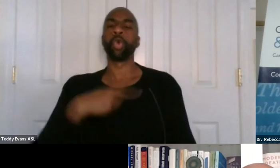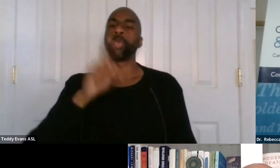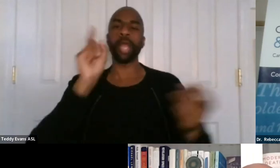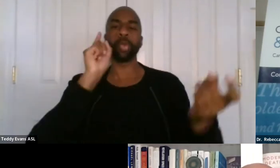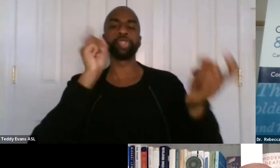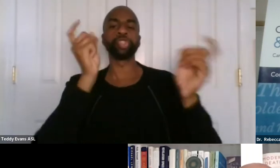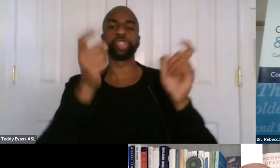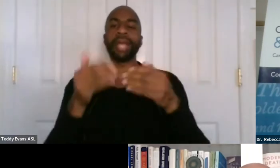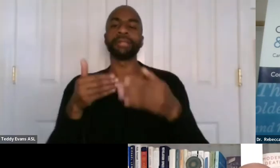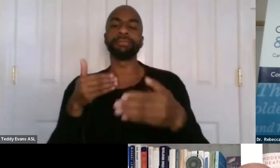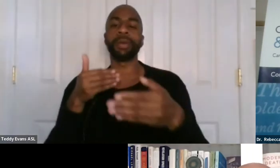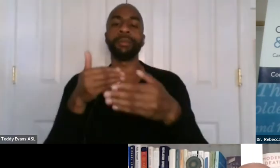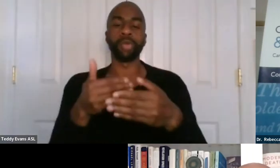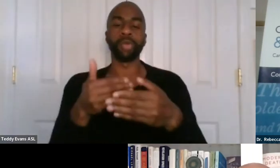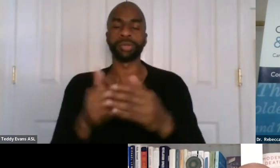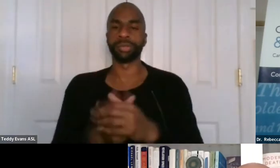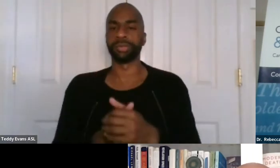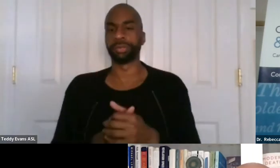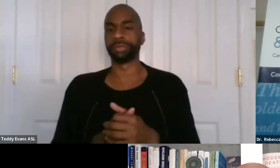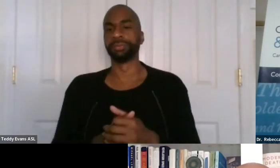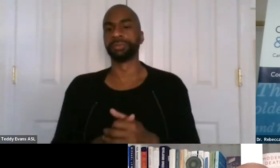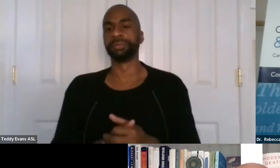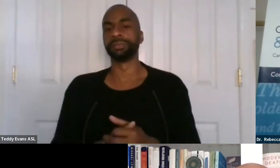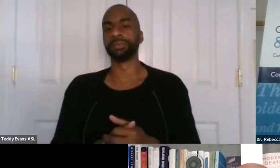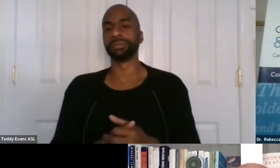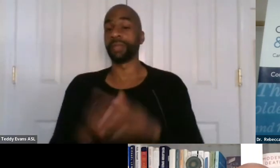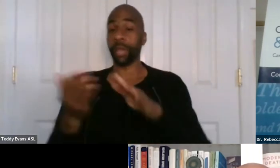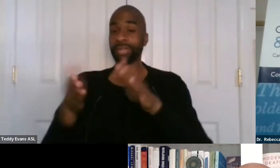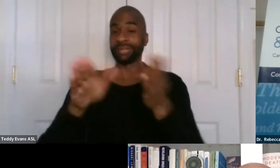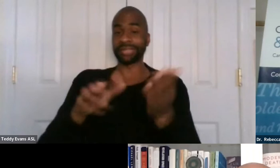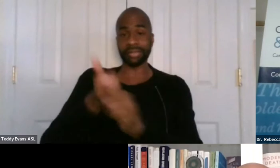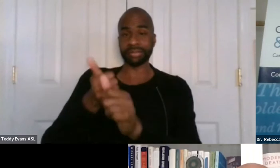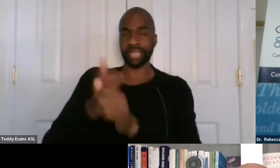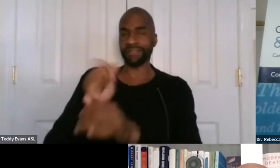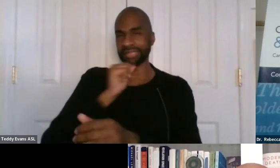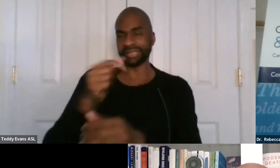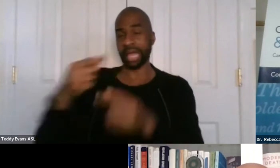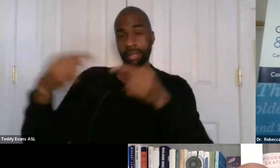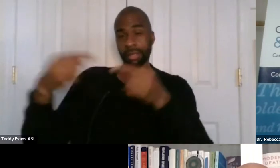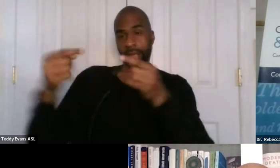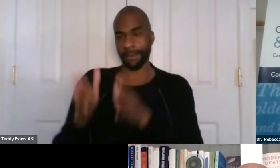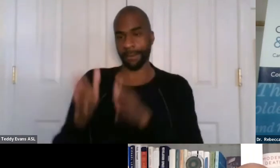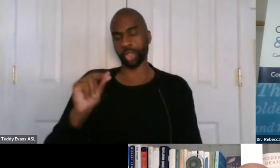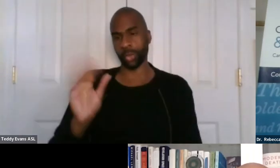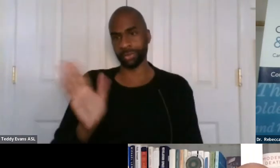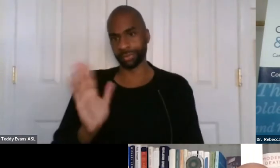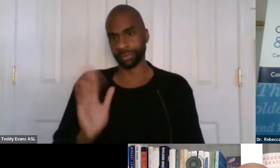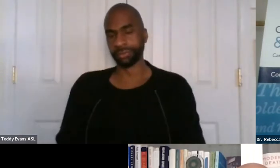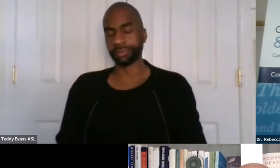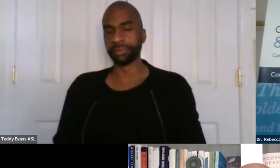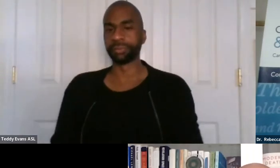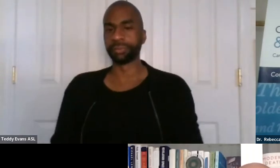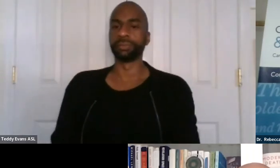and needless suffering that is the enemy, not death per se. And I think that as physicians become more, and